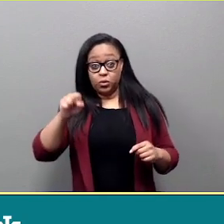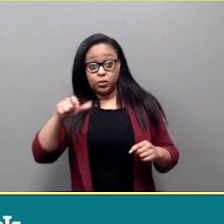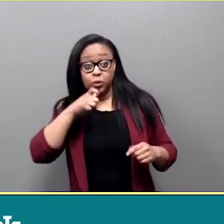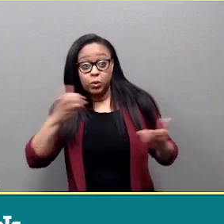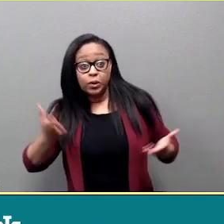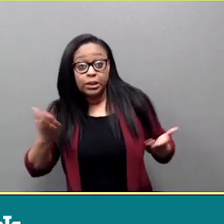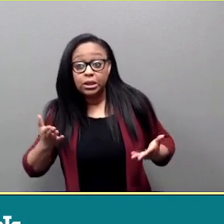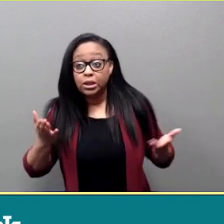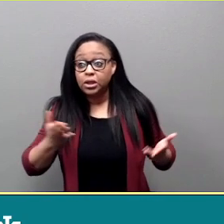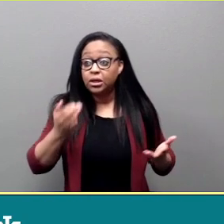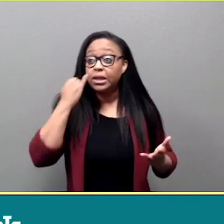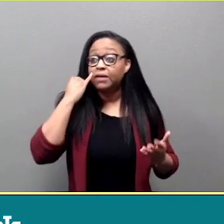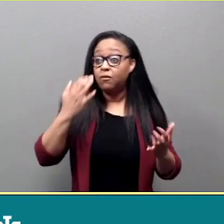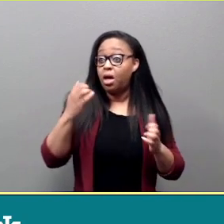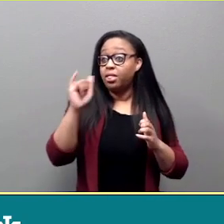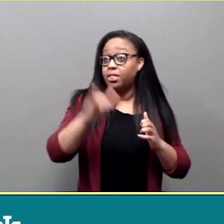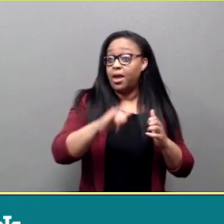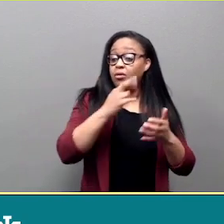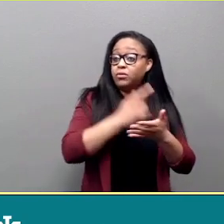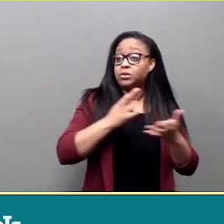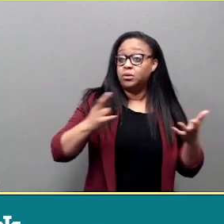all I have.